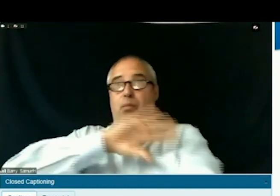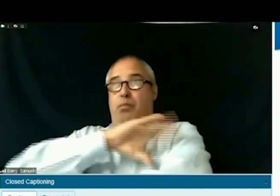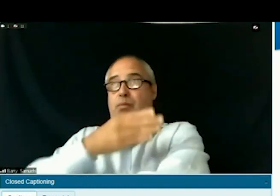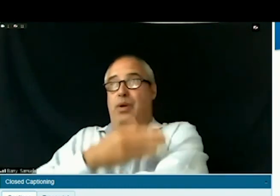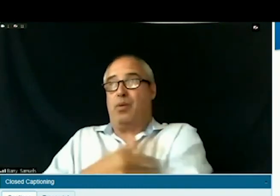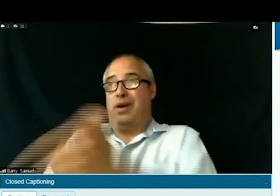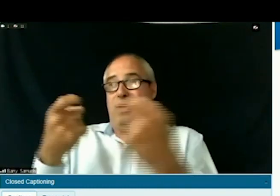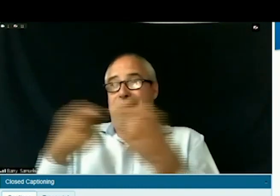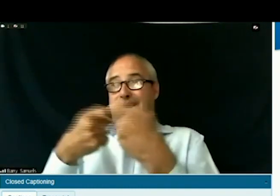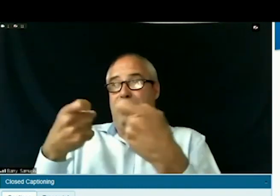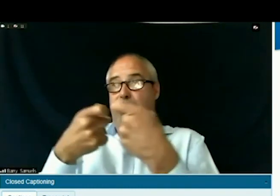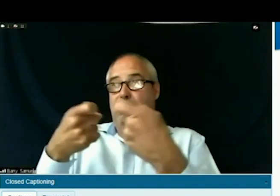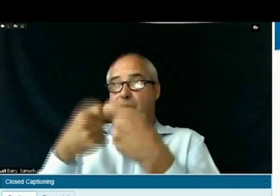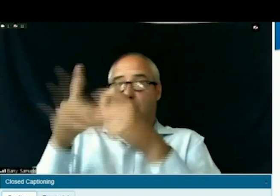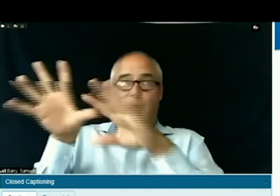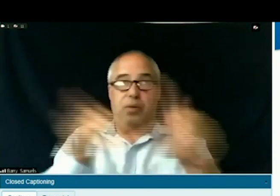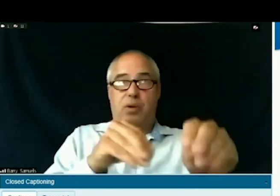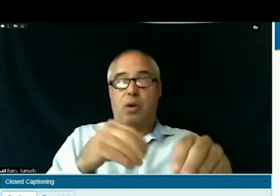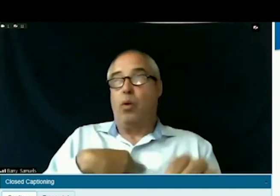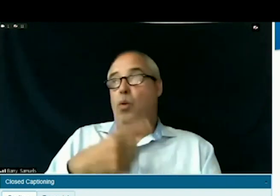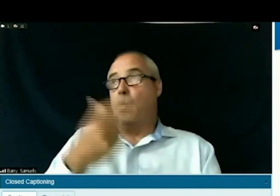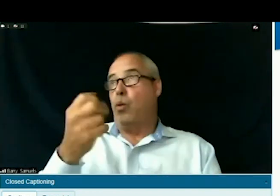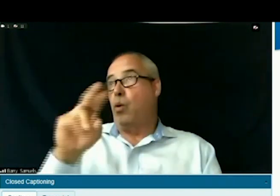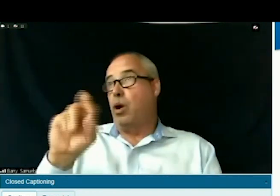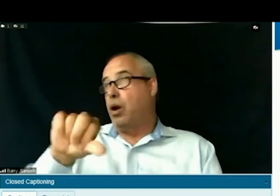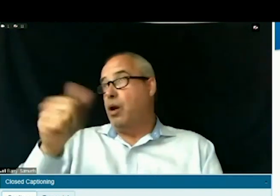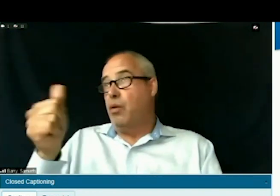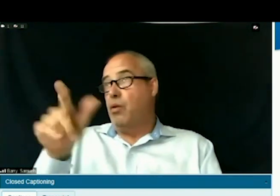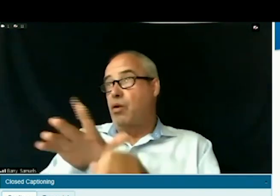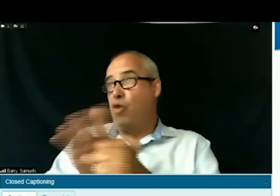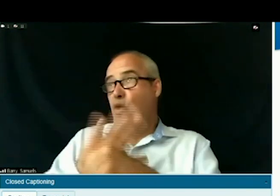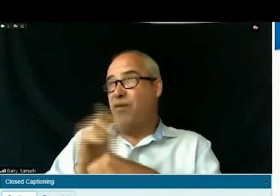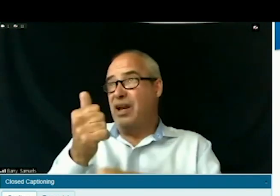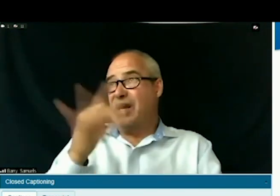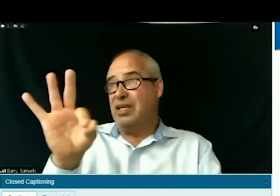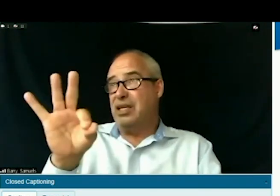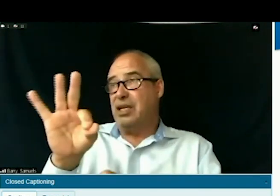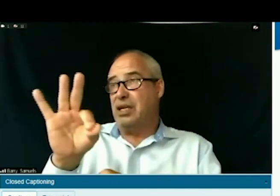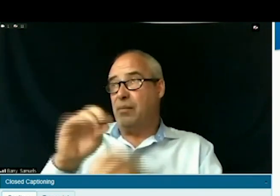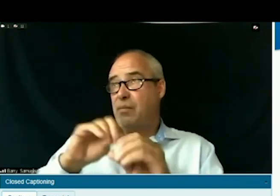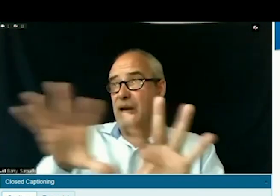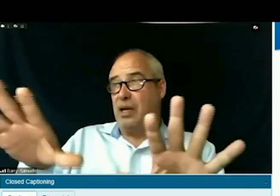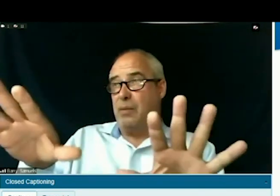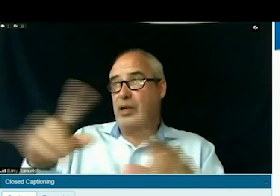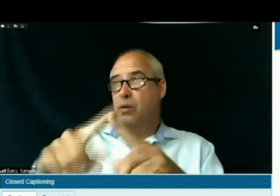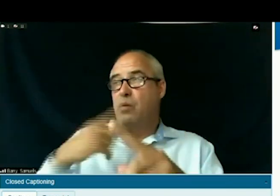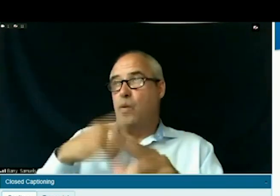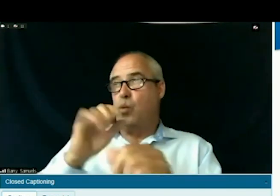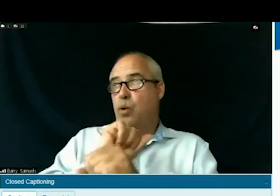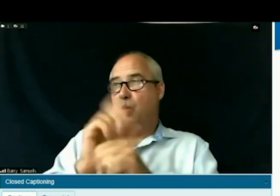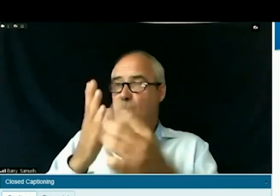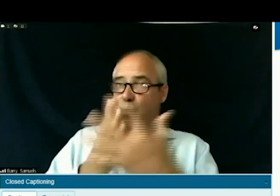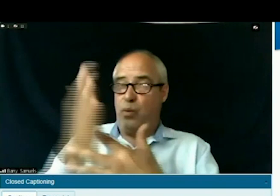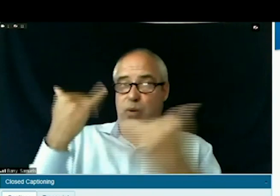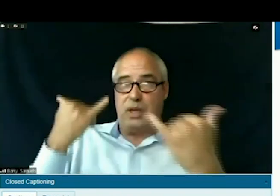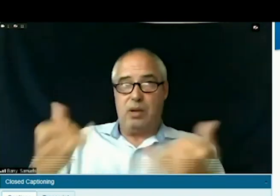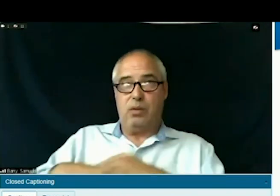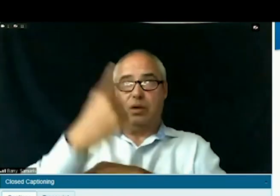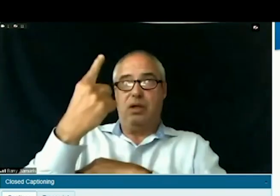outages or another pandemic, or even working through the pandemic that we continue to exist with today with